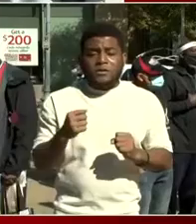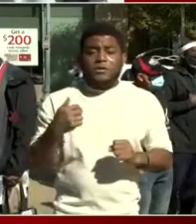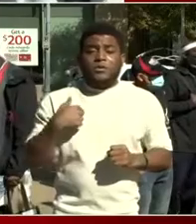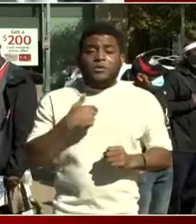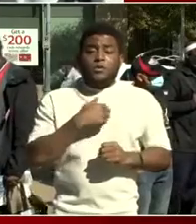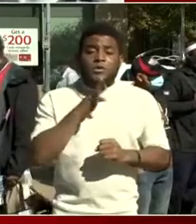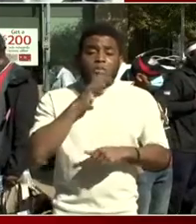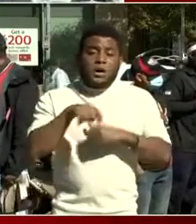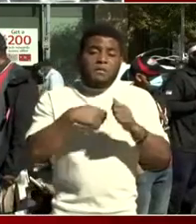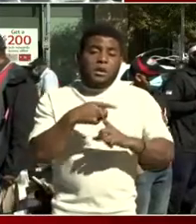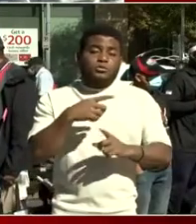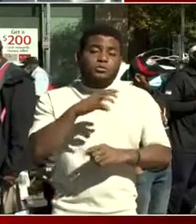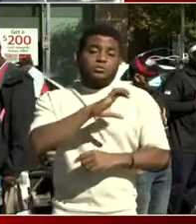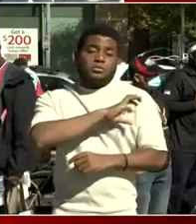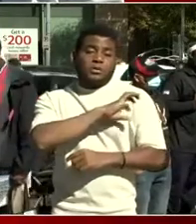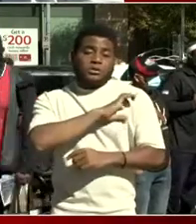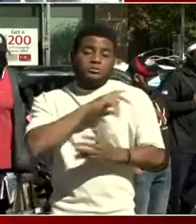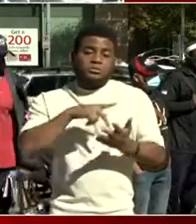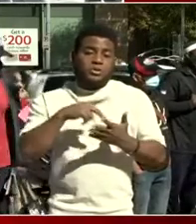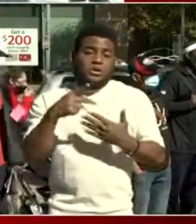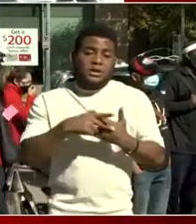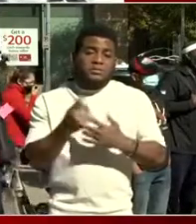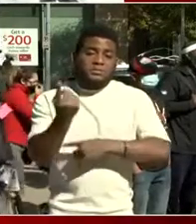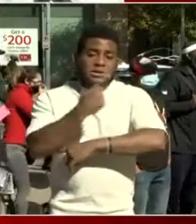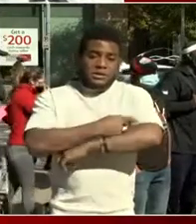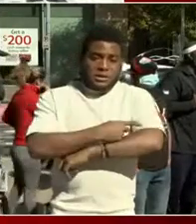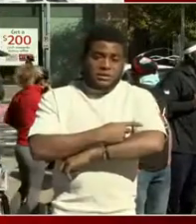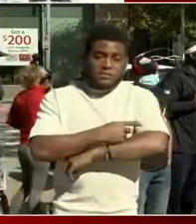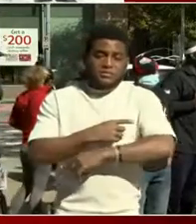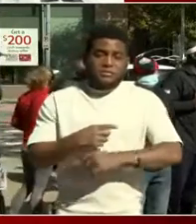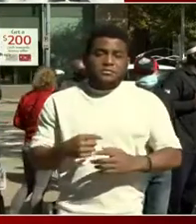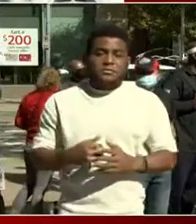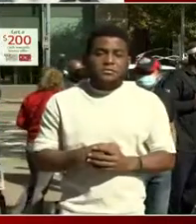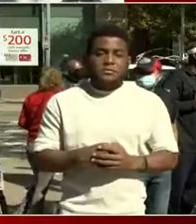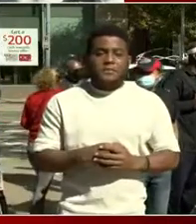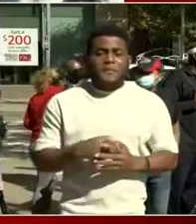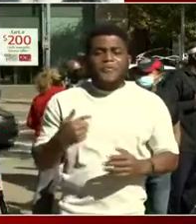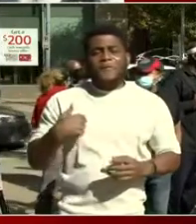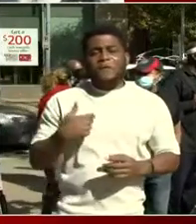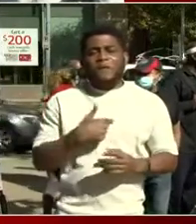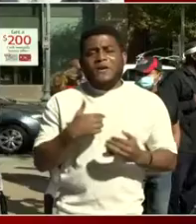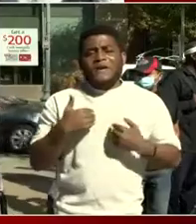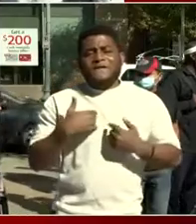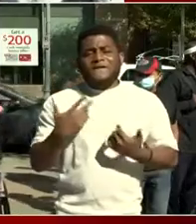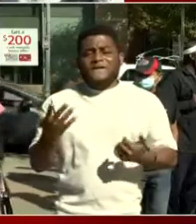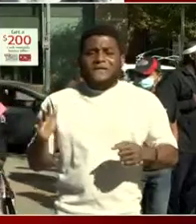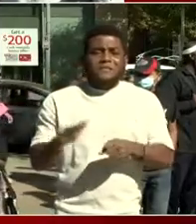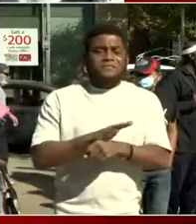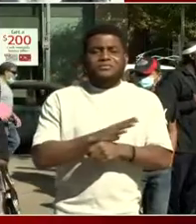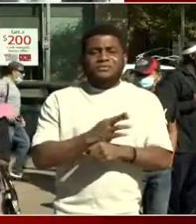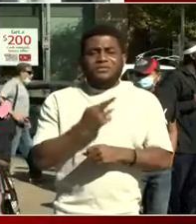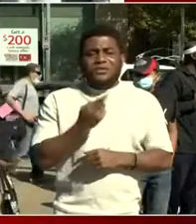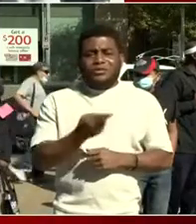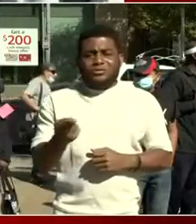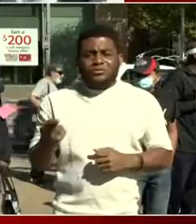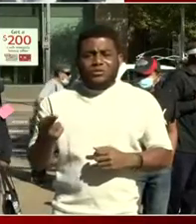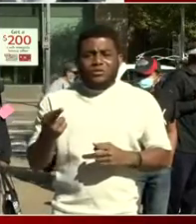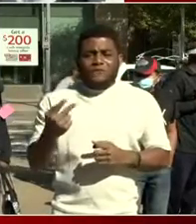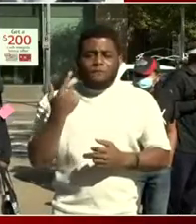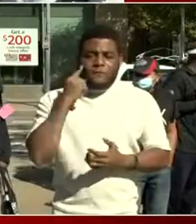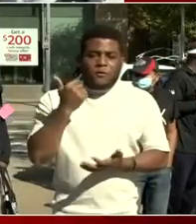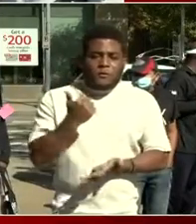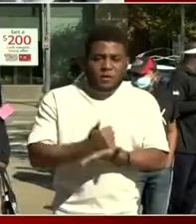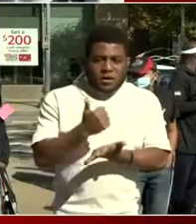enforcement initiatives today, know that we have vast resources available to help people deal